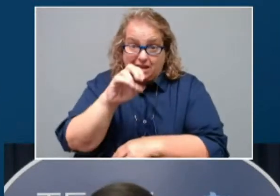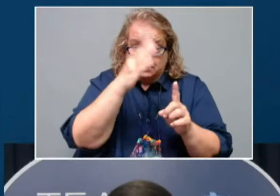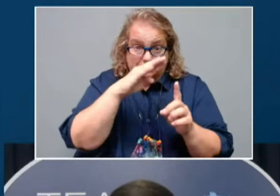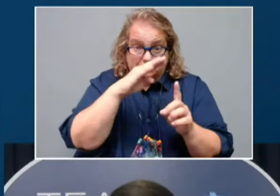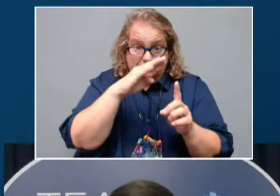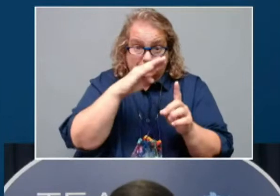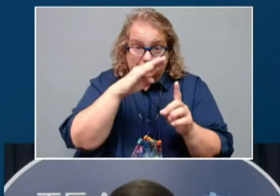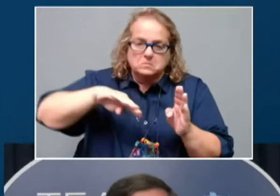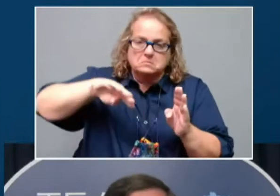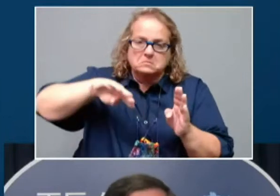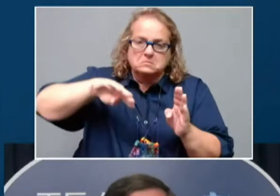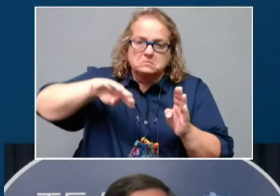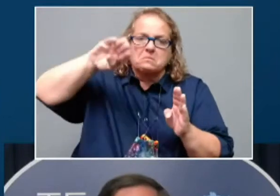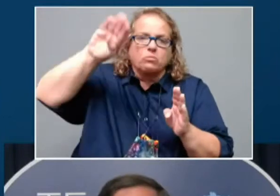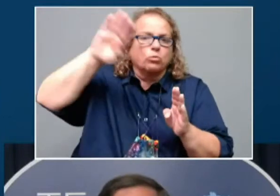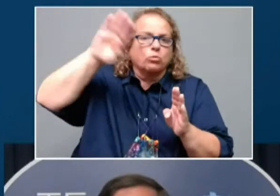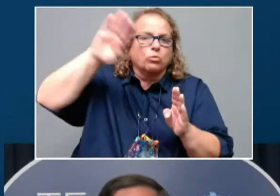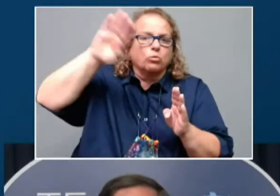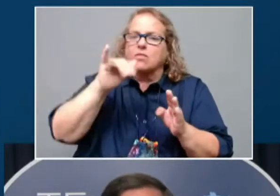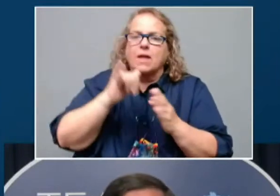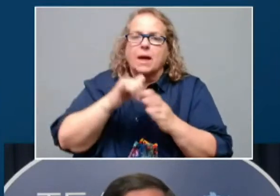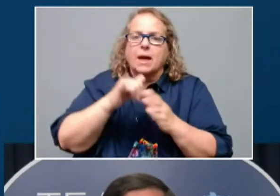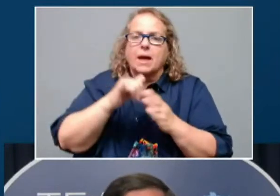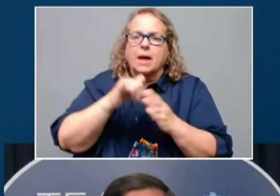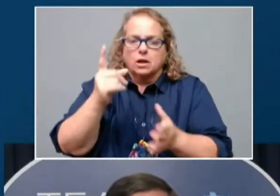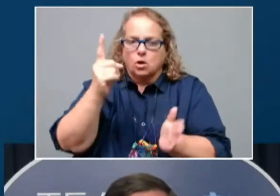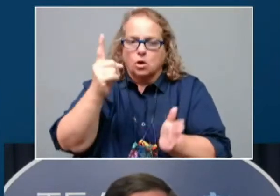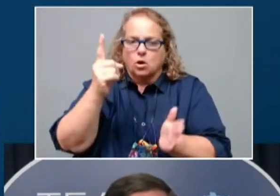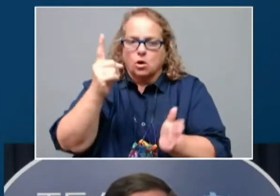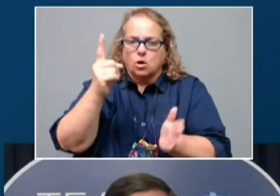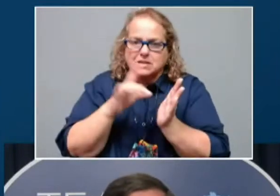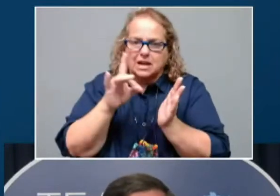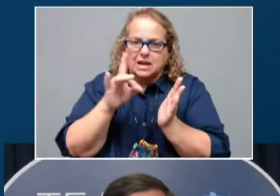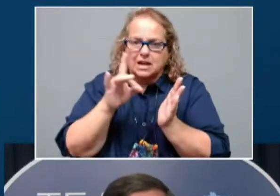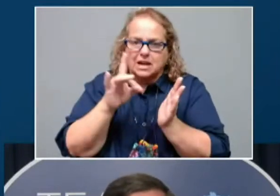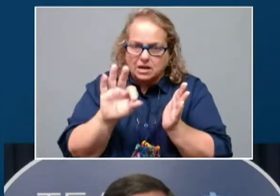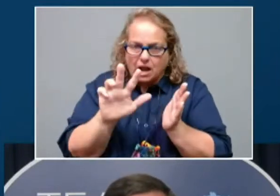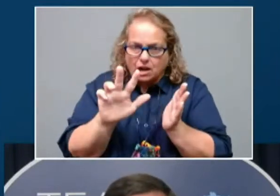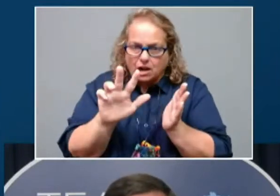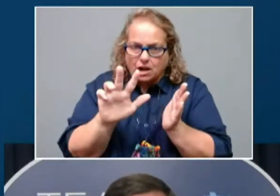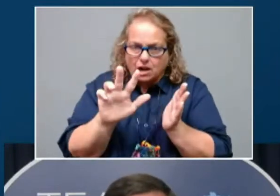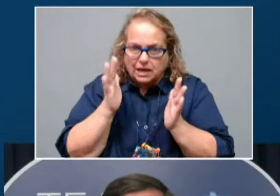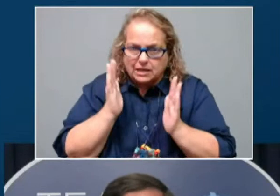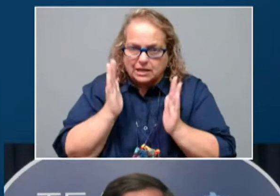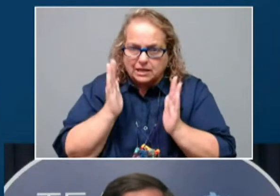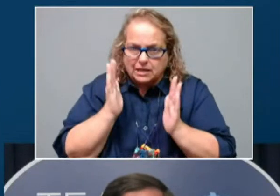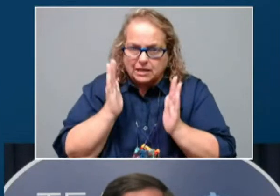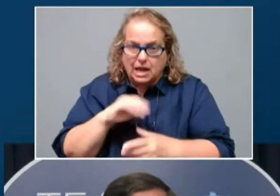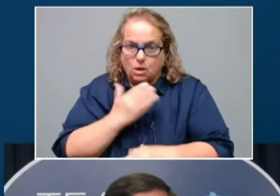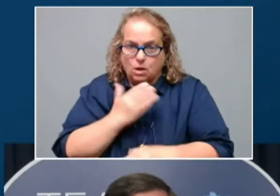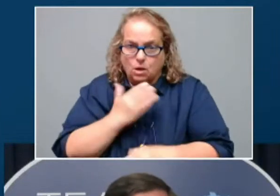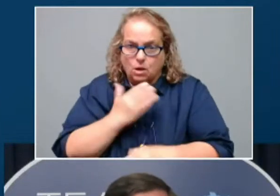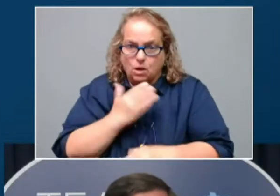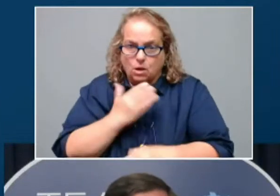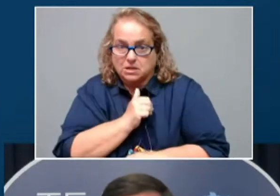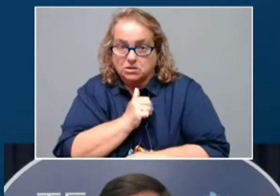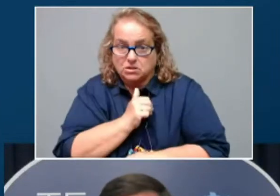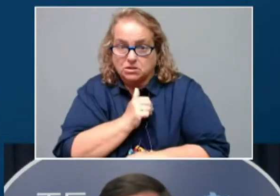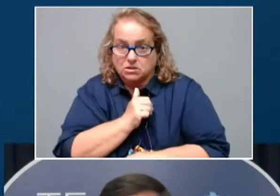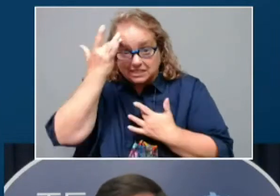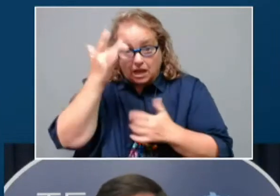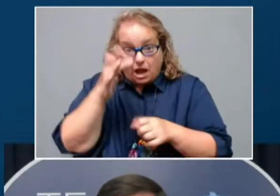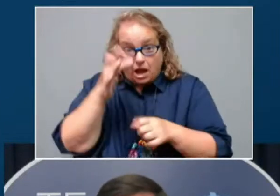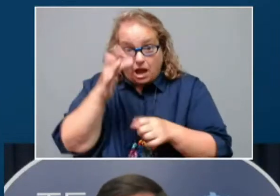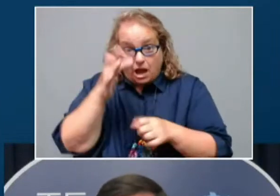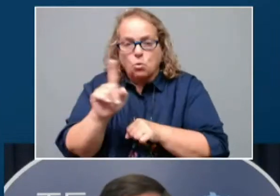we've ever seen, 1,893 Kentuckians in our hospitals, meaning they are sick enough to where they need